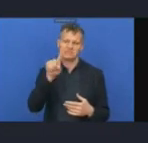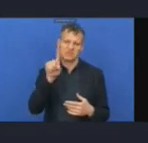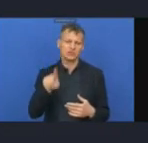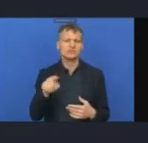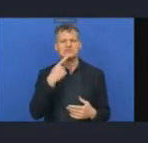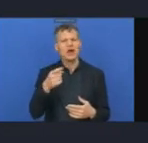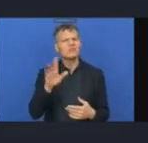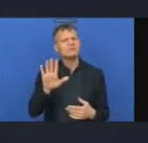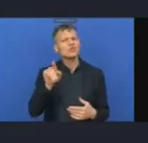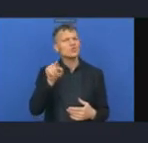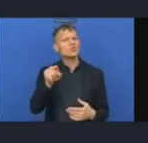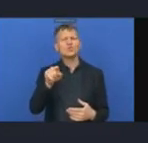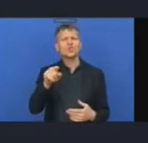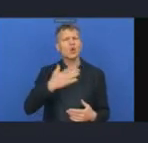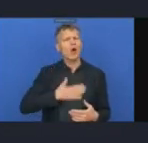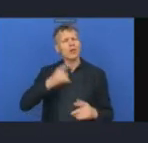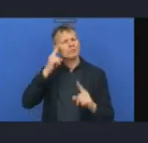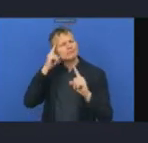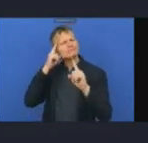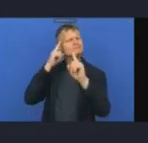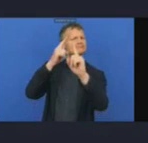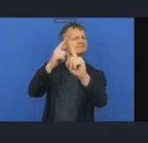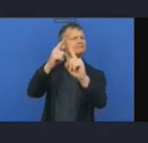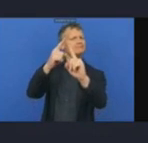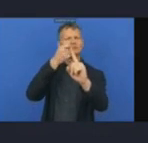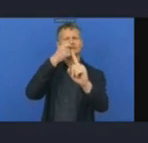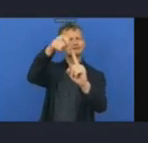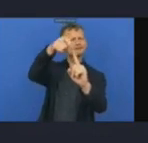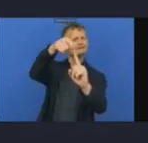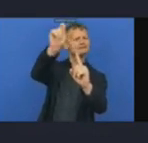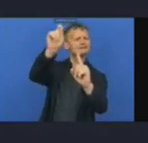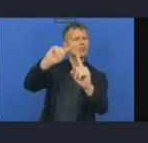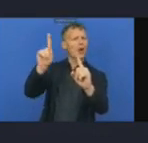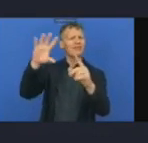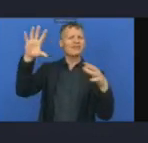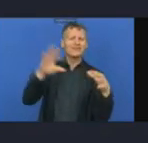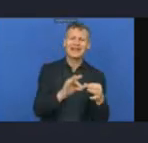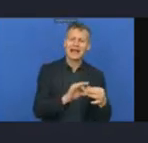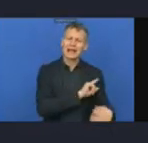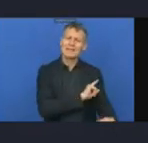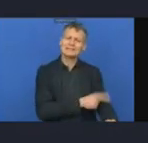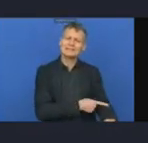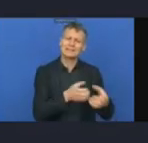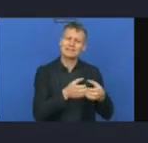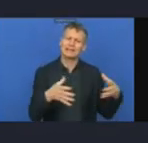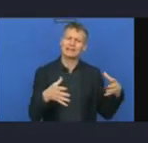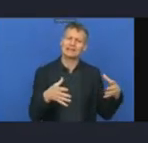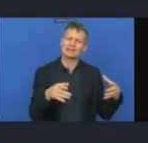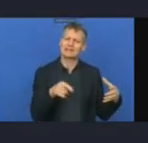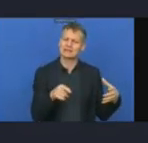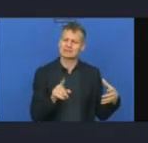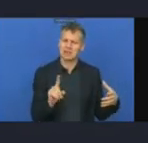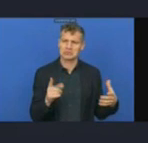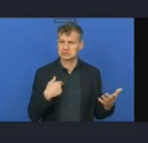hope to reach with capacity building? So I will give again the floor to Gael or